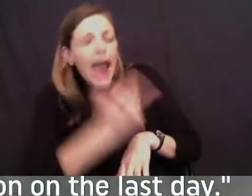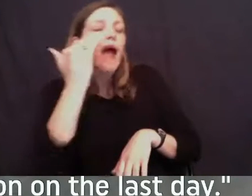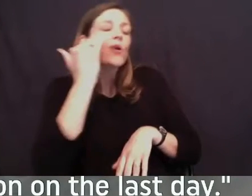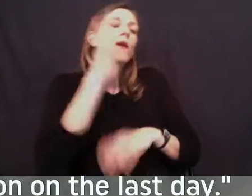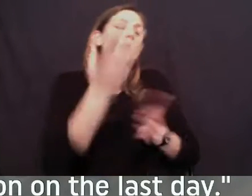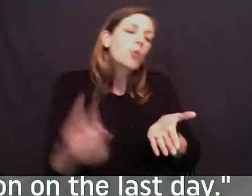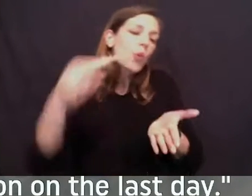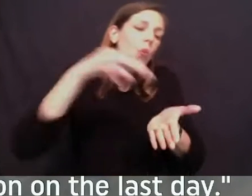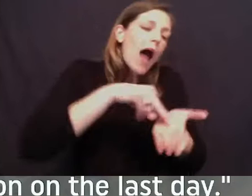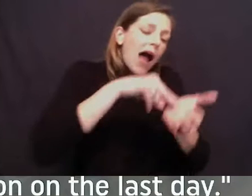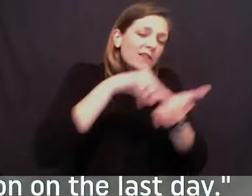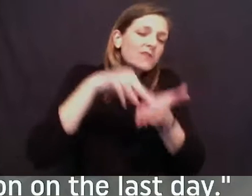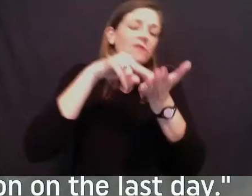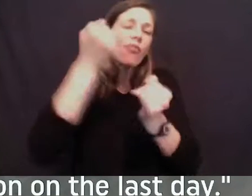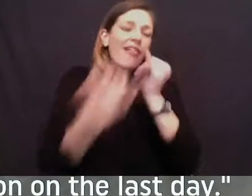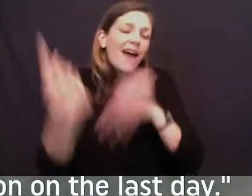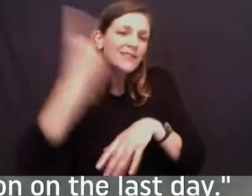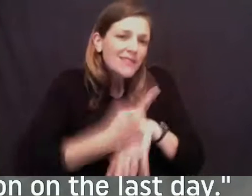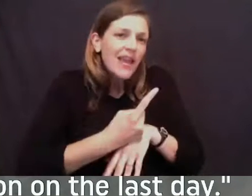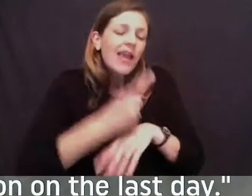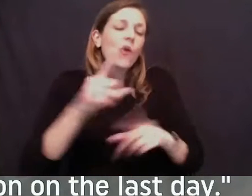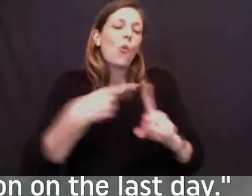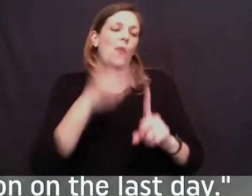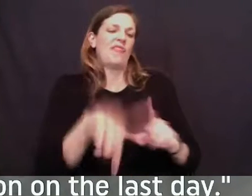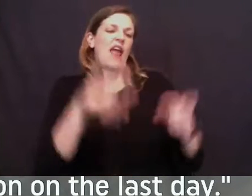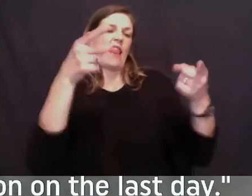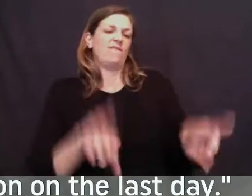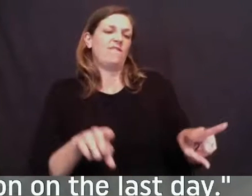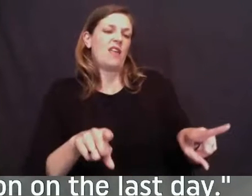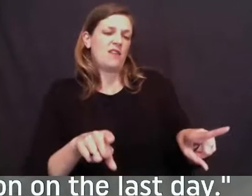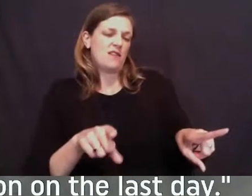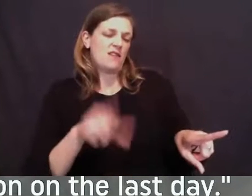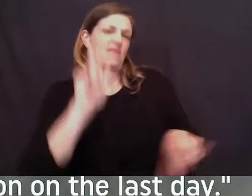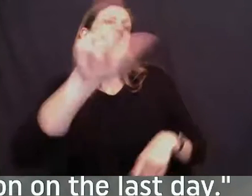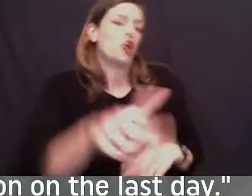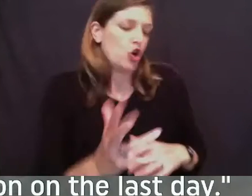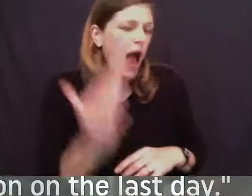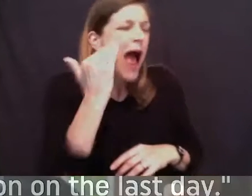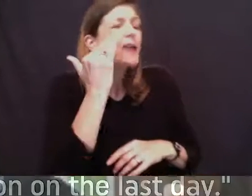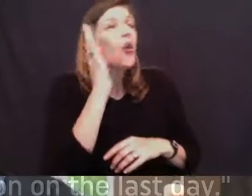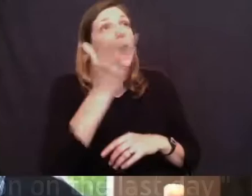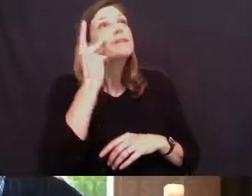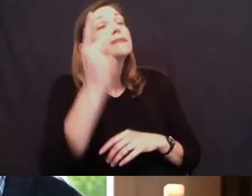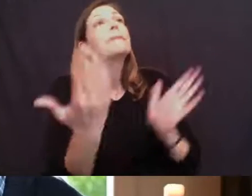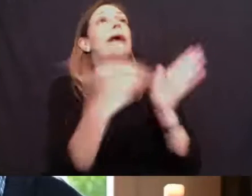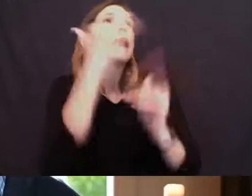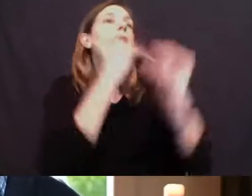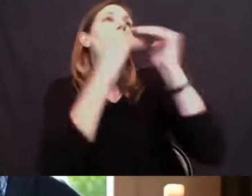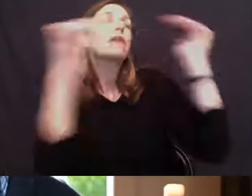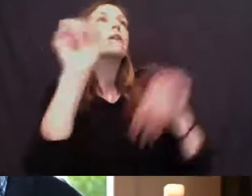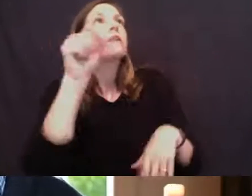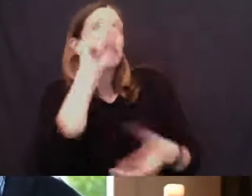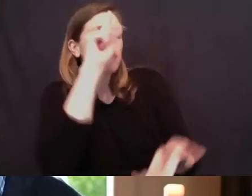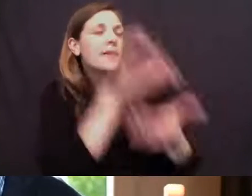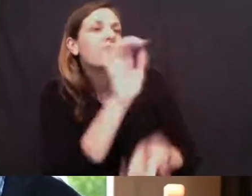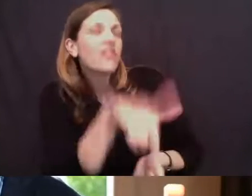the resurrection in the last day. When that event happens later, I know I will see him again in heaven. Yes, I believe that.